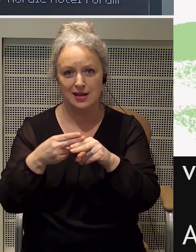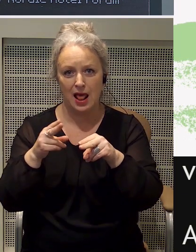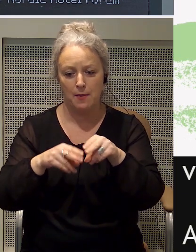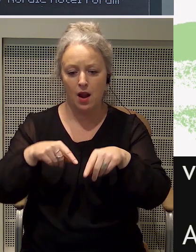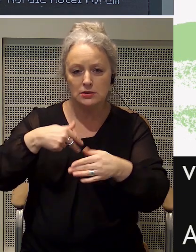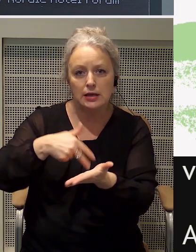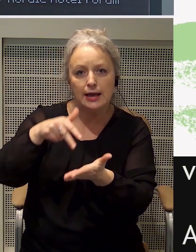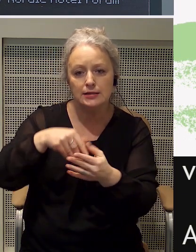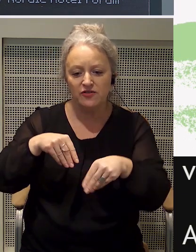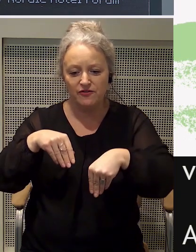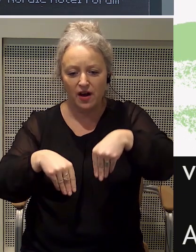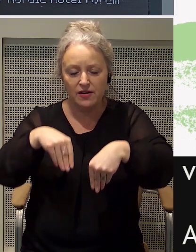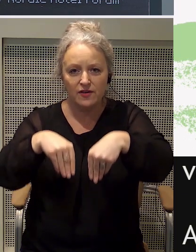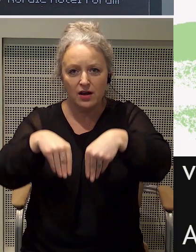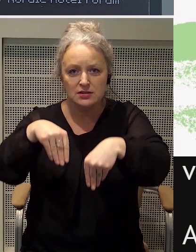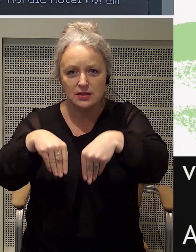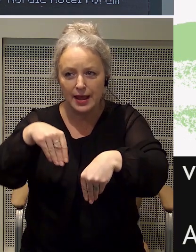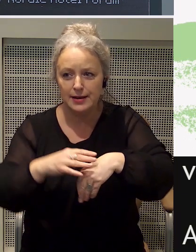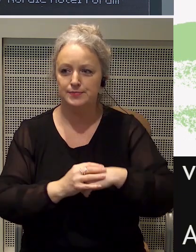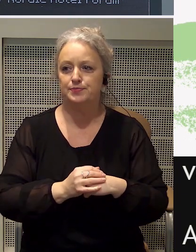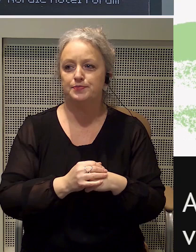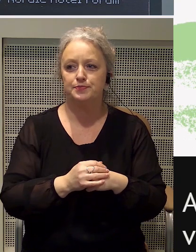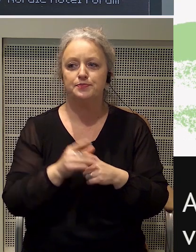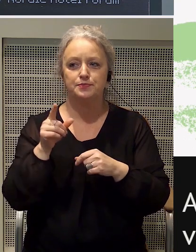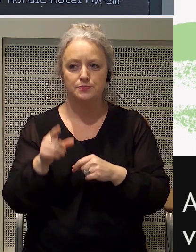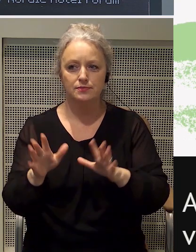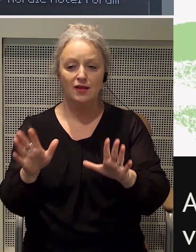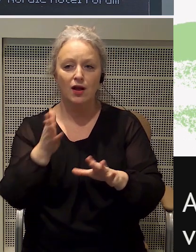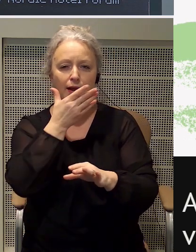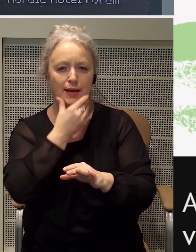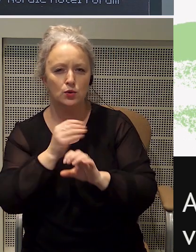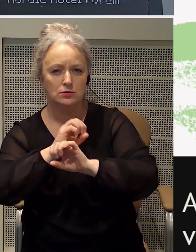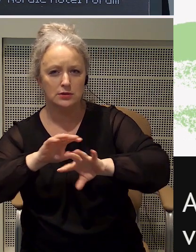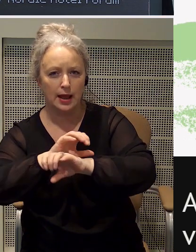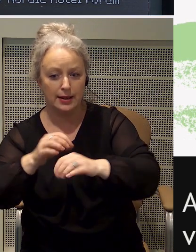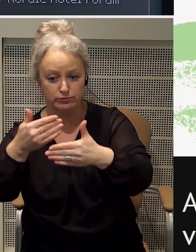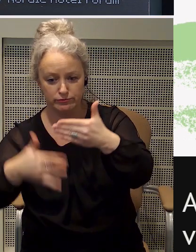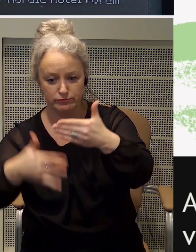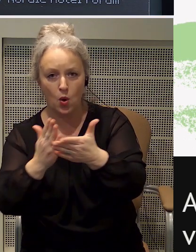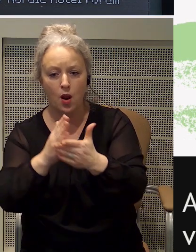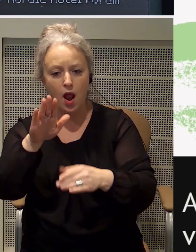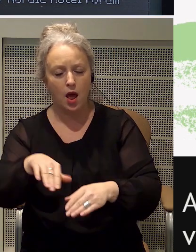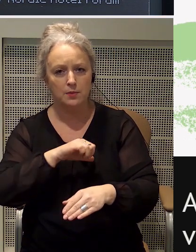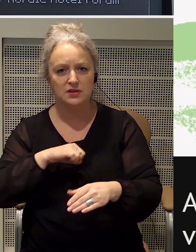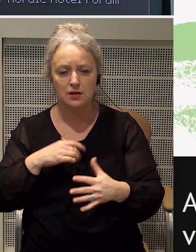neurologist because he was walking on his toes. And